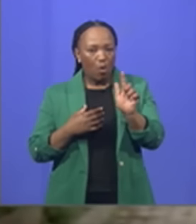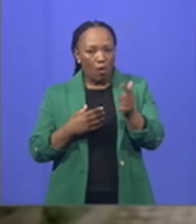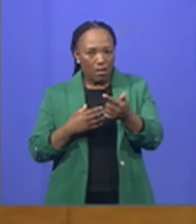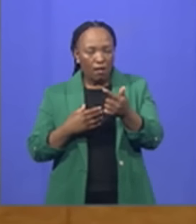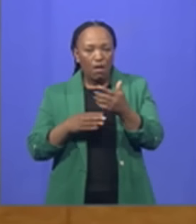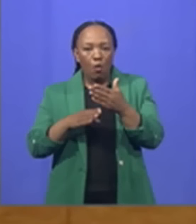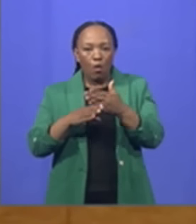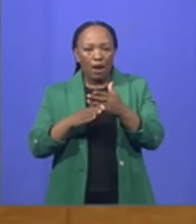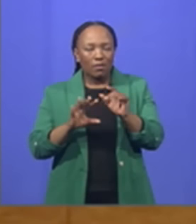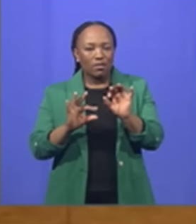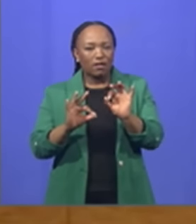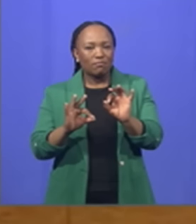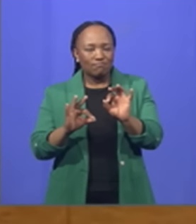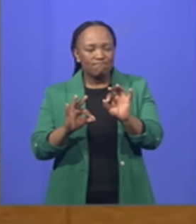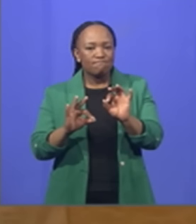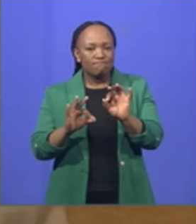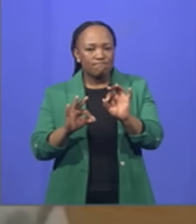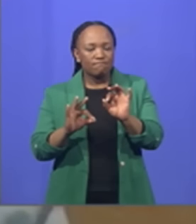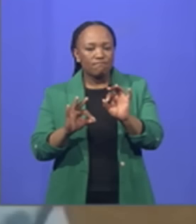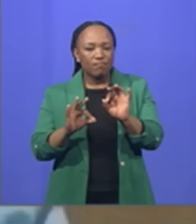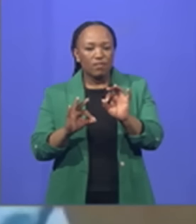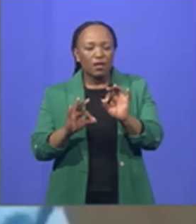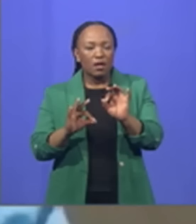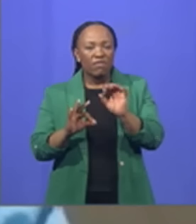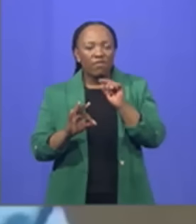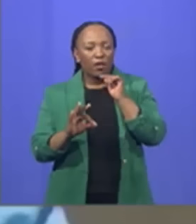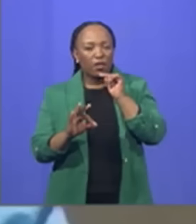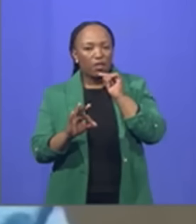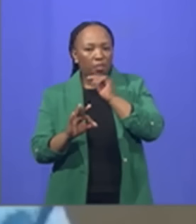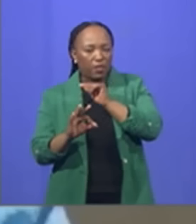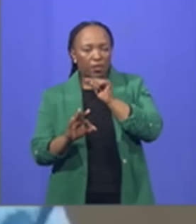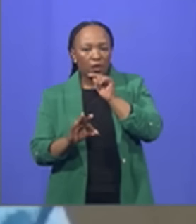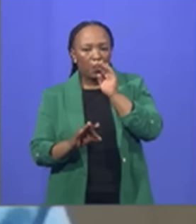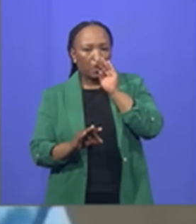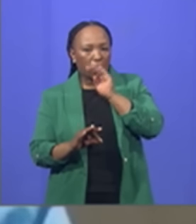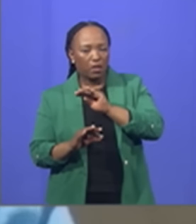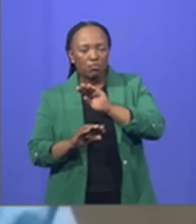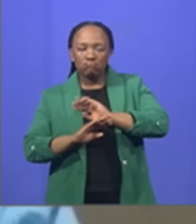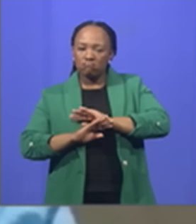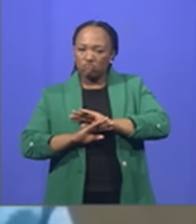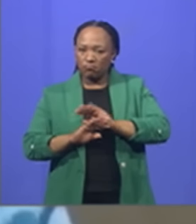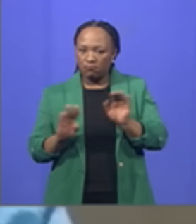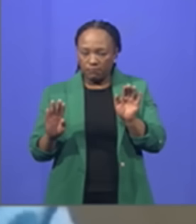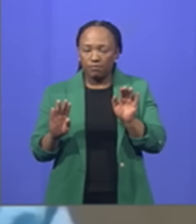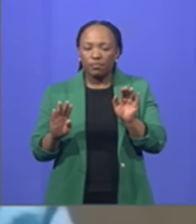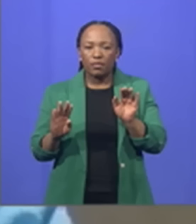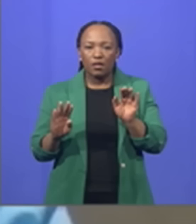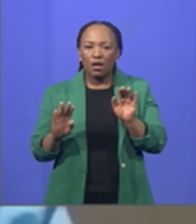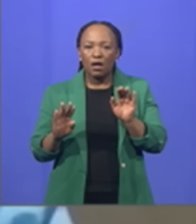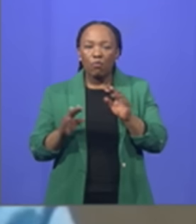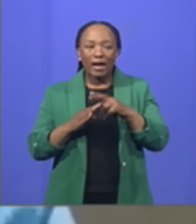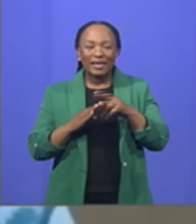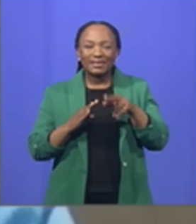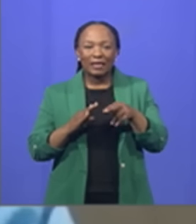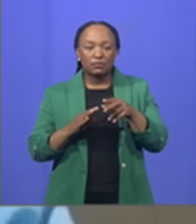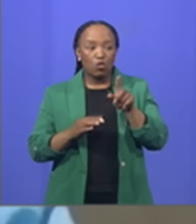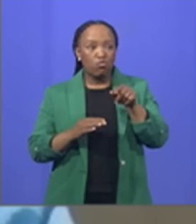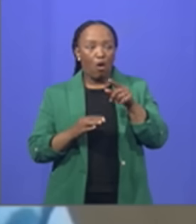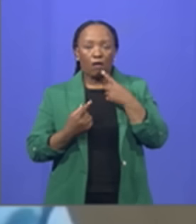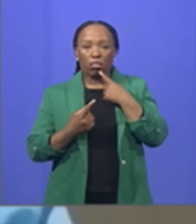ka maatla gore tshedimošo ya maka re se ke be ra e phatlalatša gape